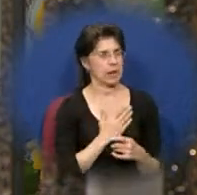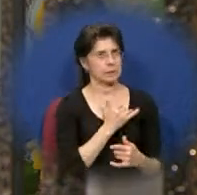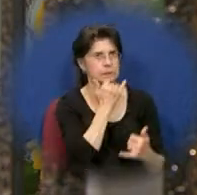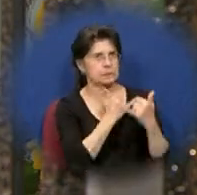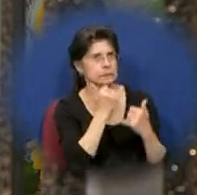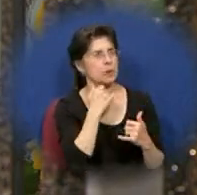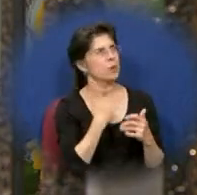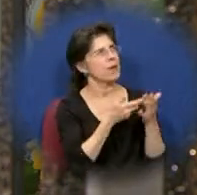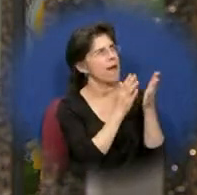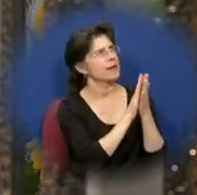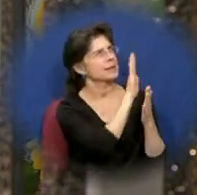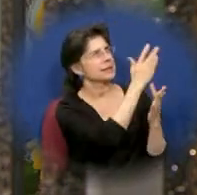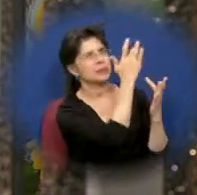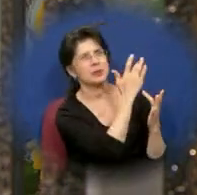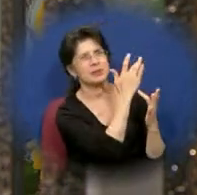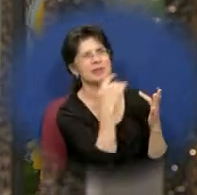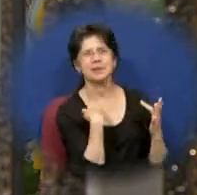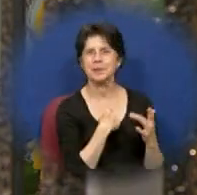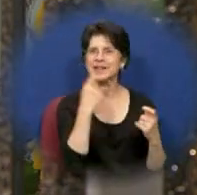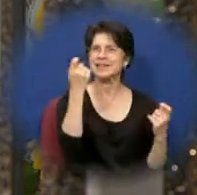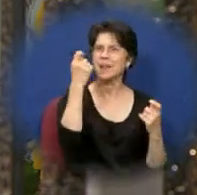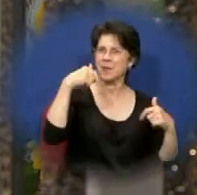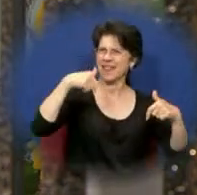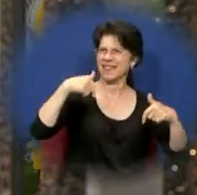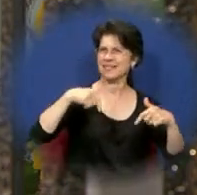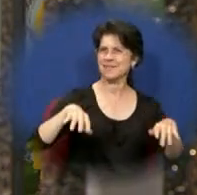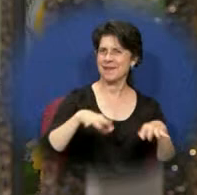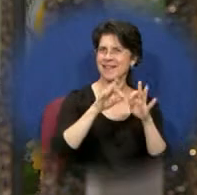we might more worthily celebrate this Mass.